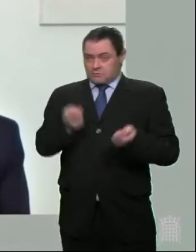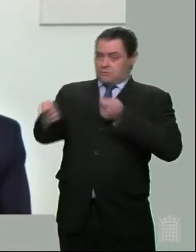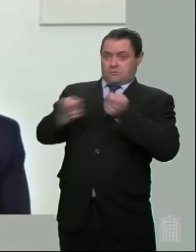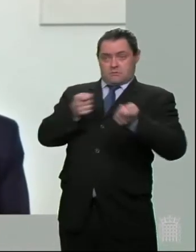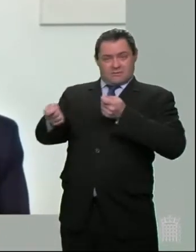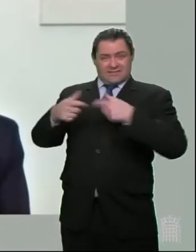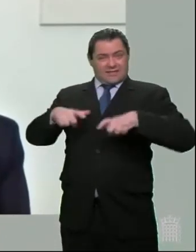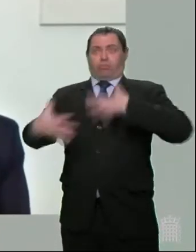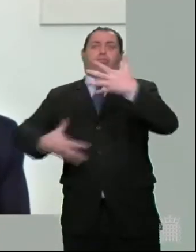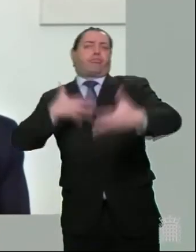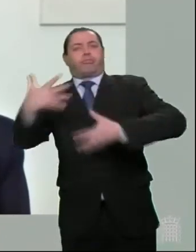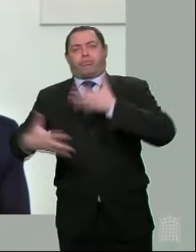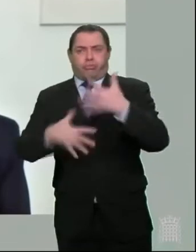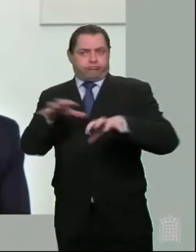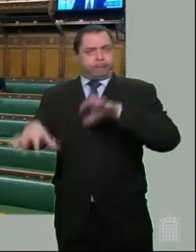this?